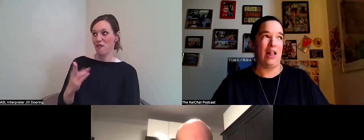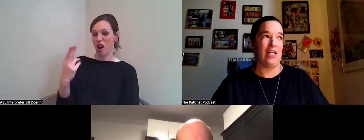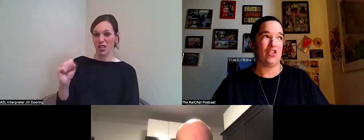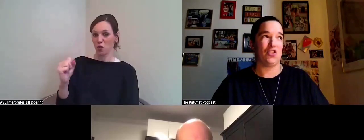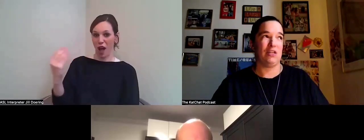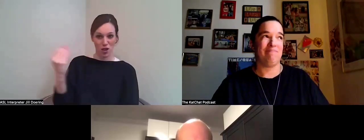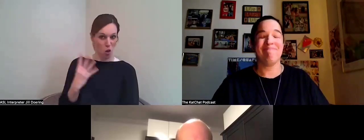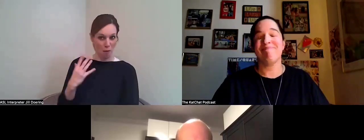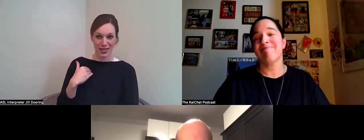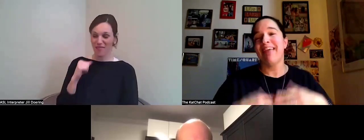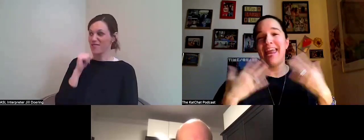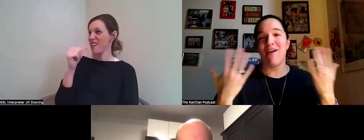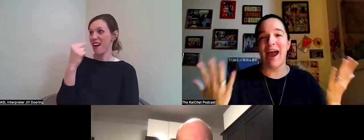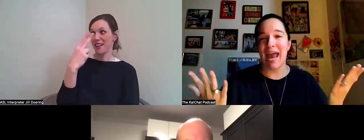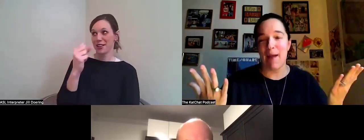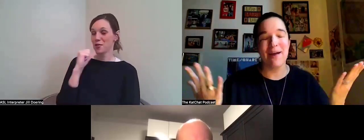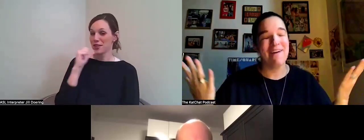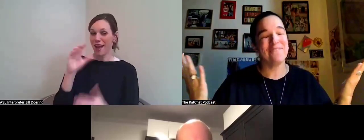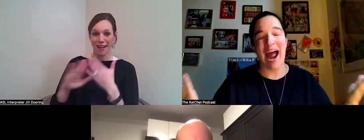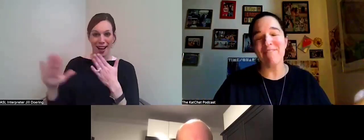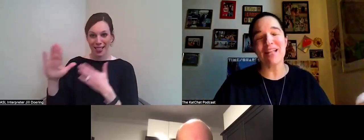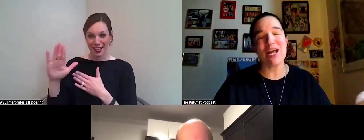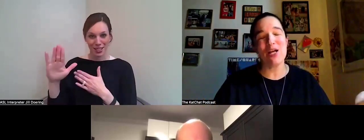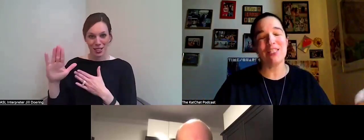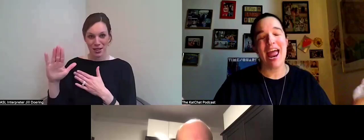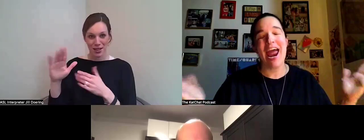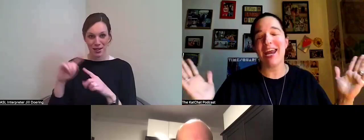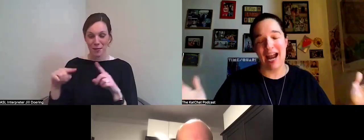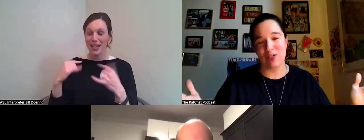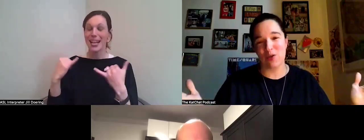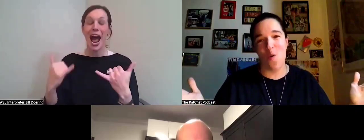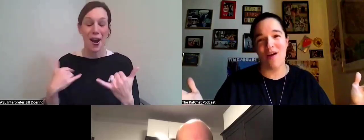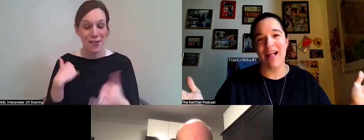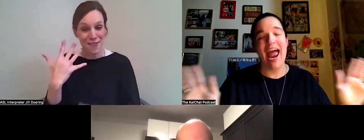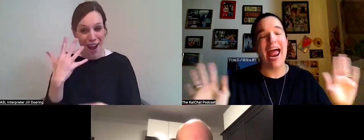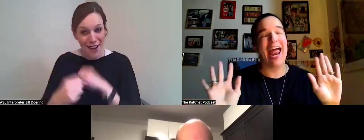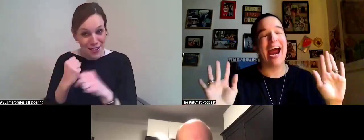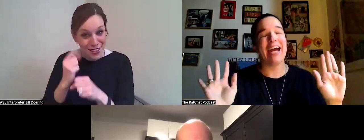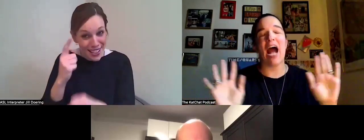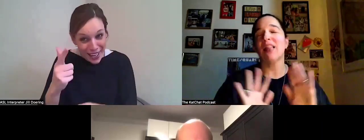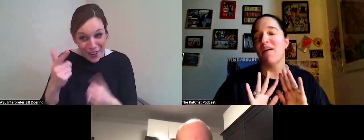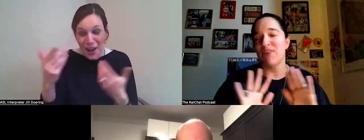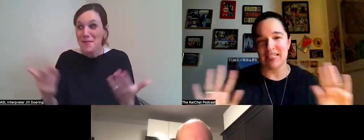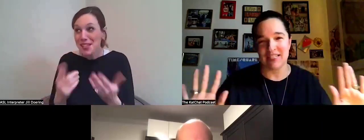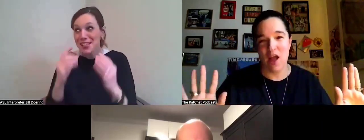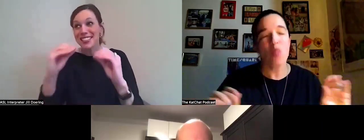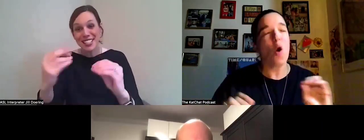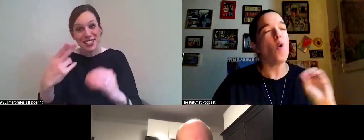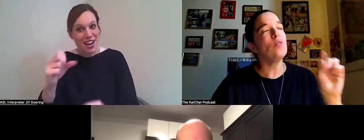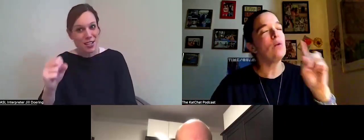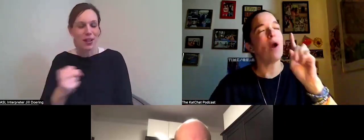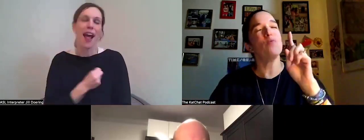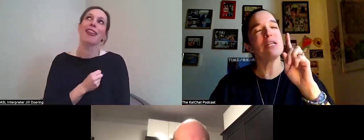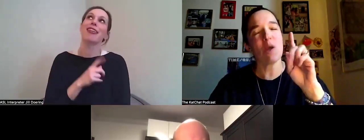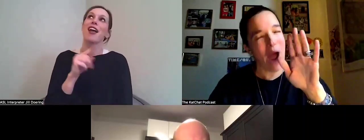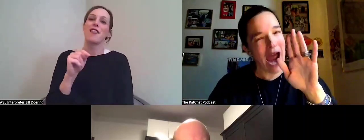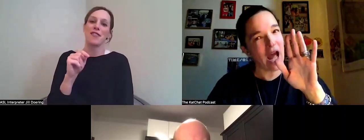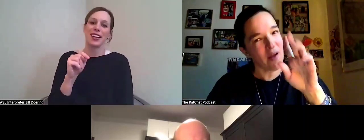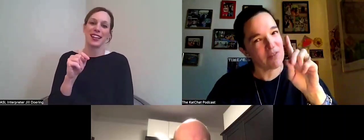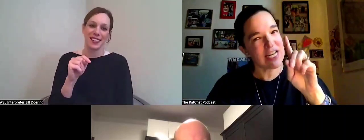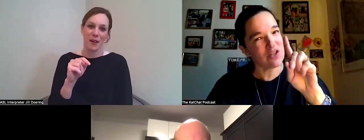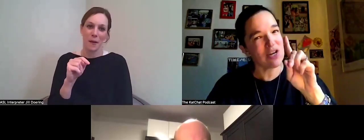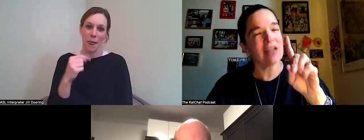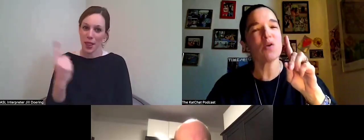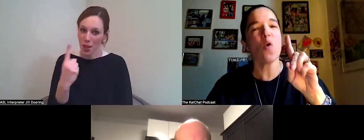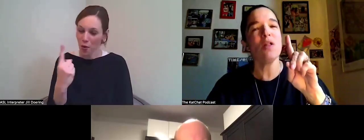not college. Here I am, 5 years in high school, and I love it. The only one reason why